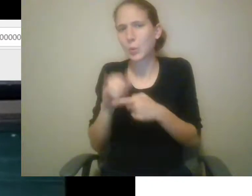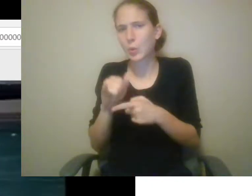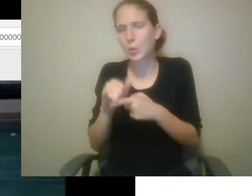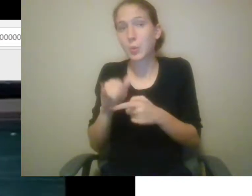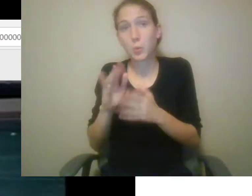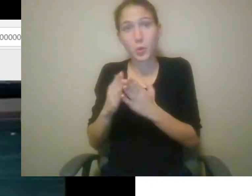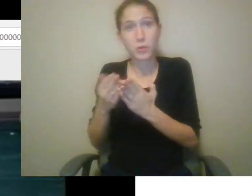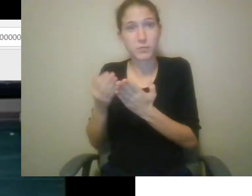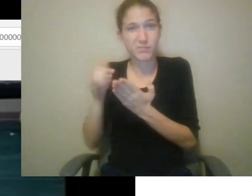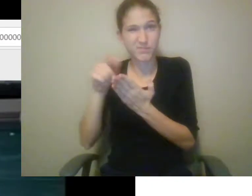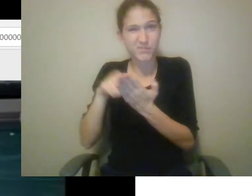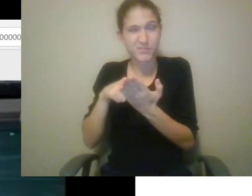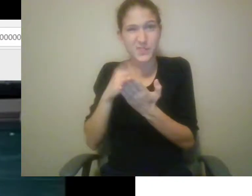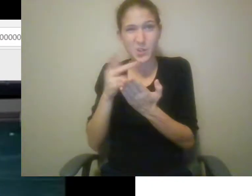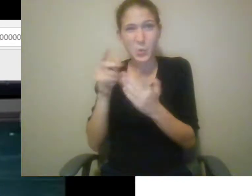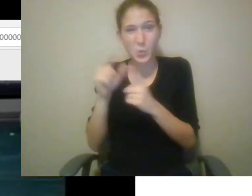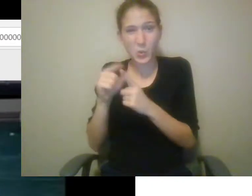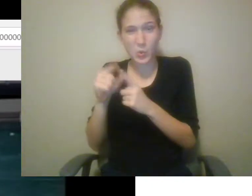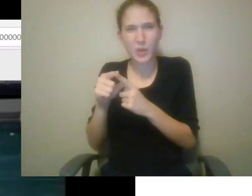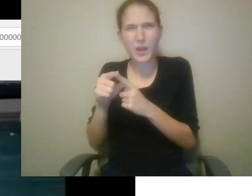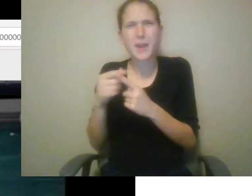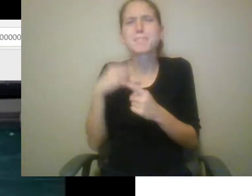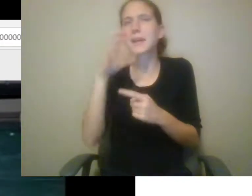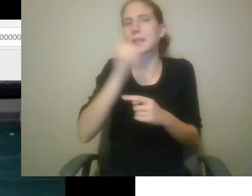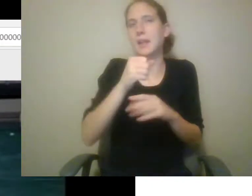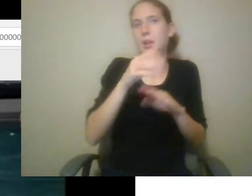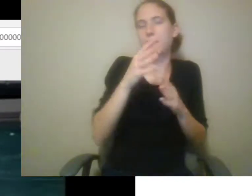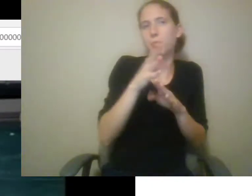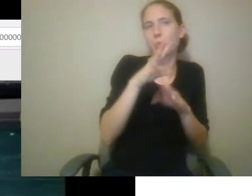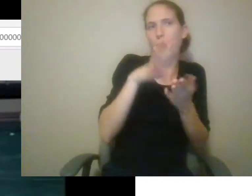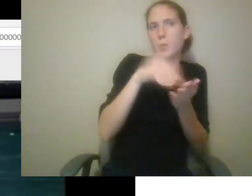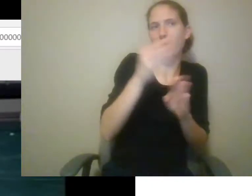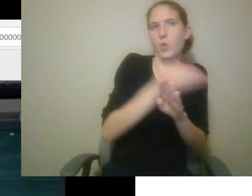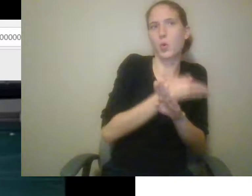books, but you've probably heard of it before too.